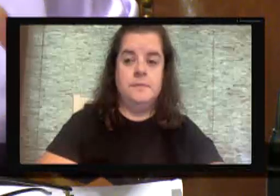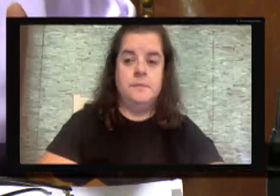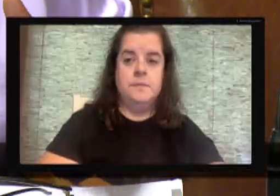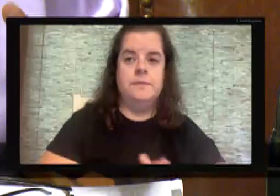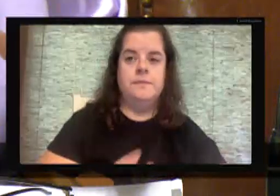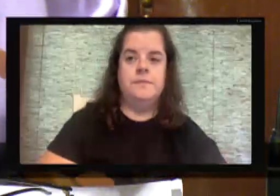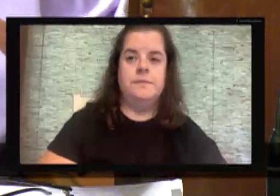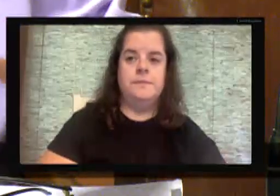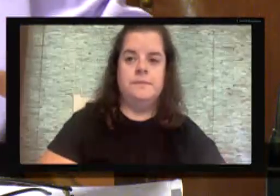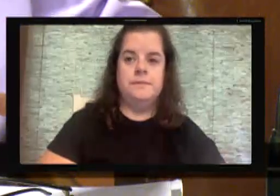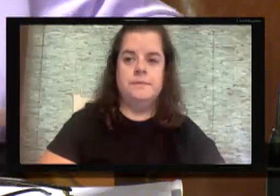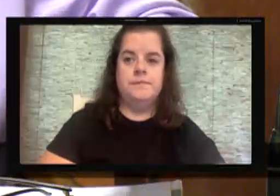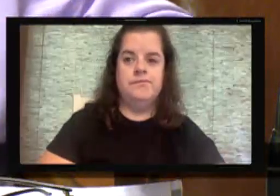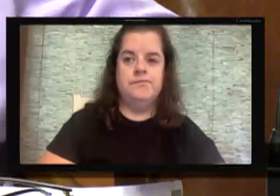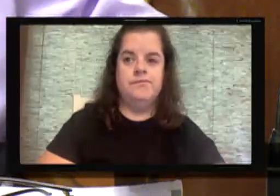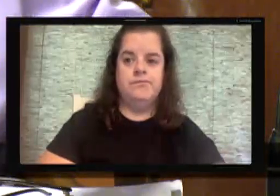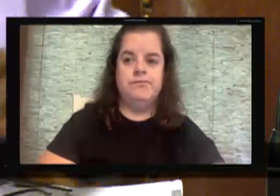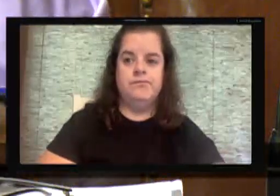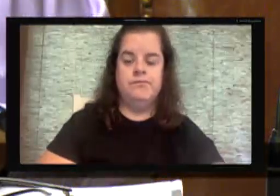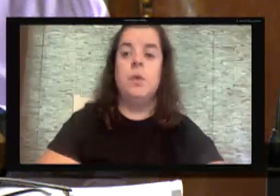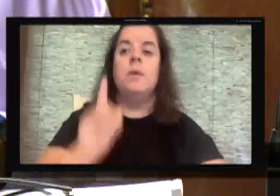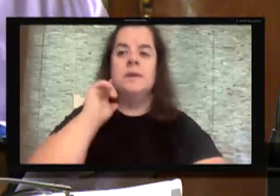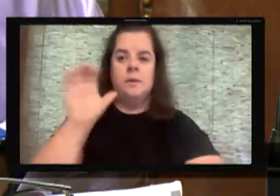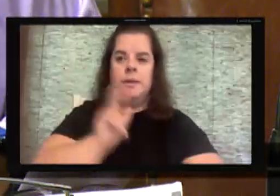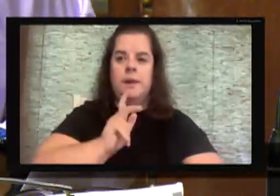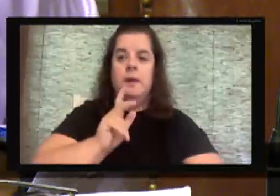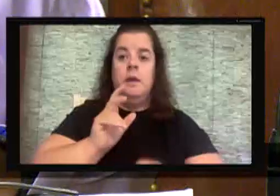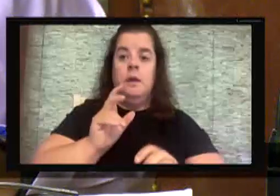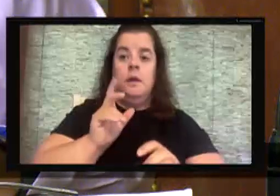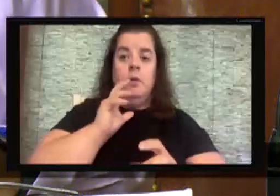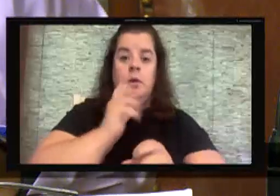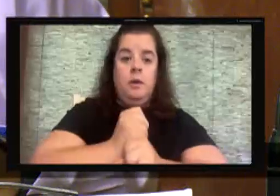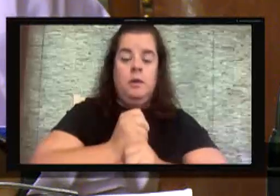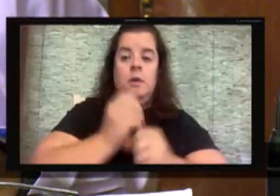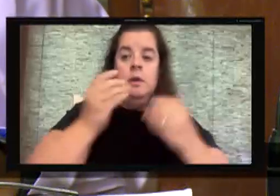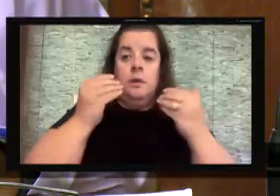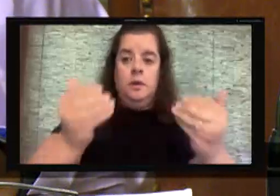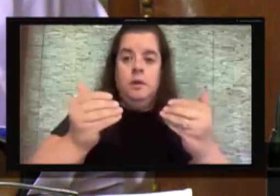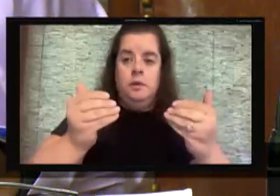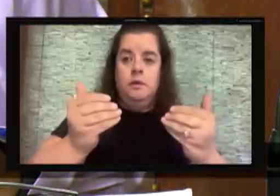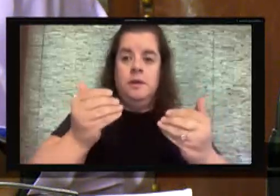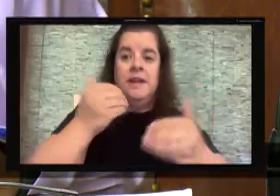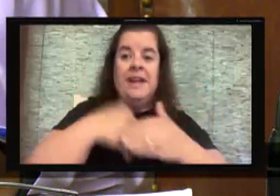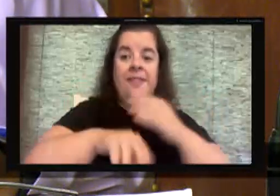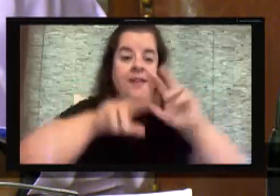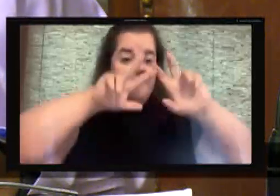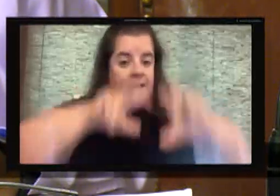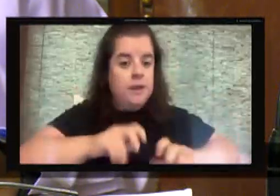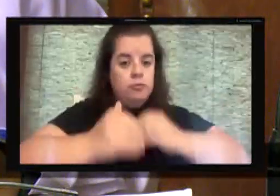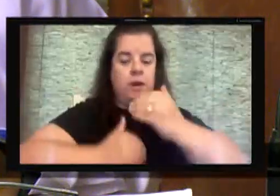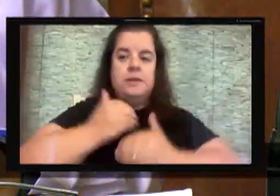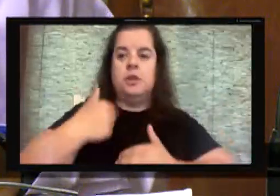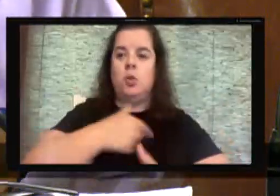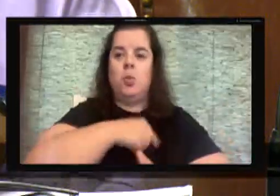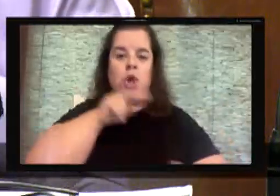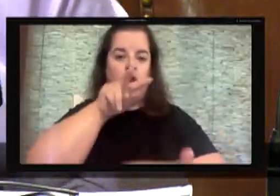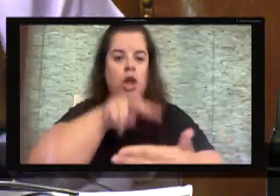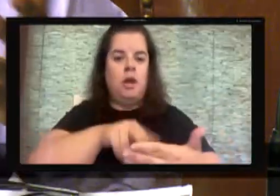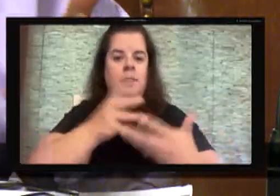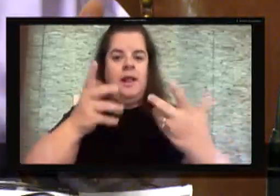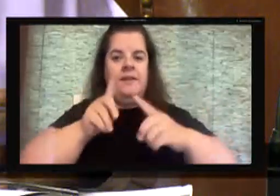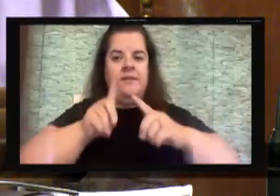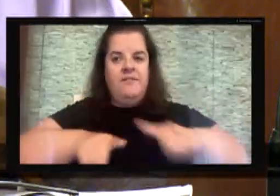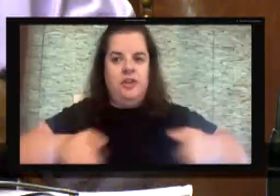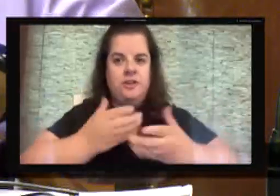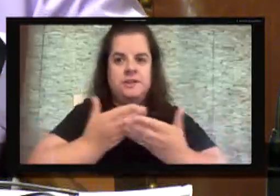final approval from council in order to proceed. And in the vetting process, we're looking at a lot of various things. We're looking at if it's